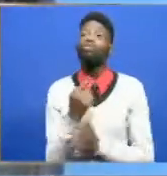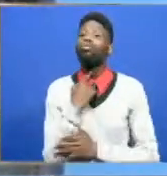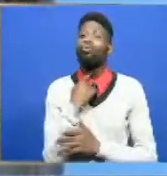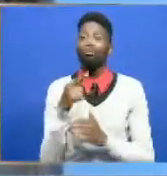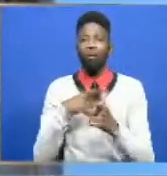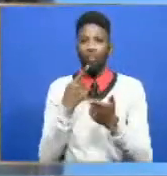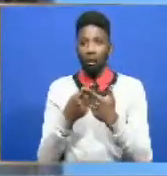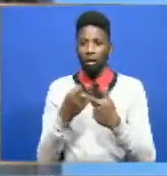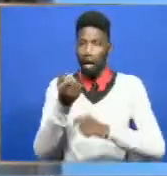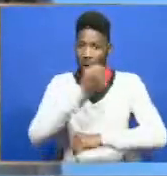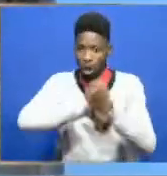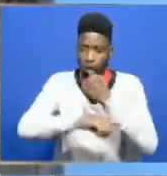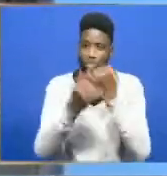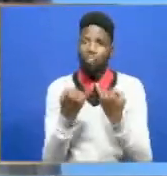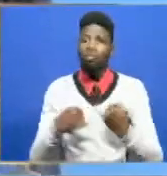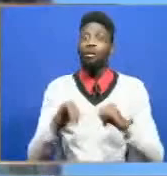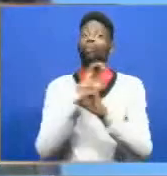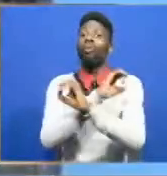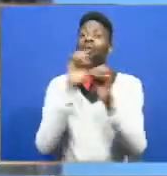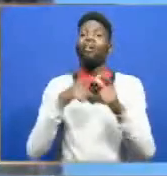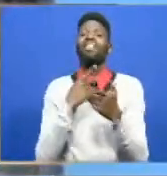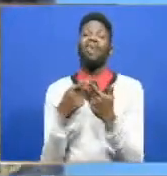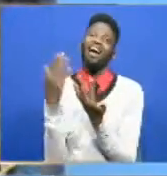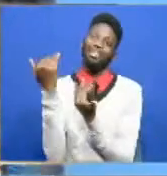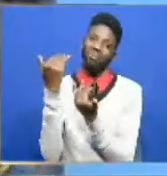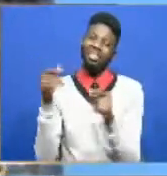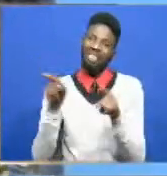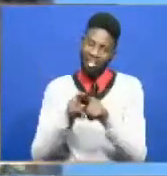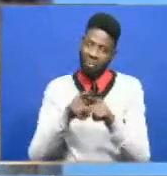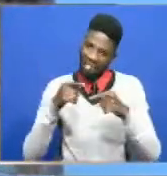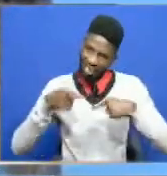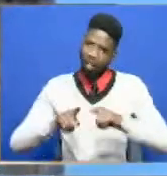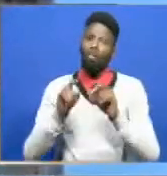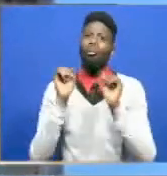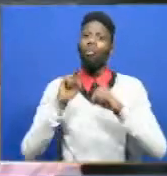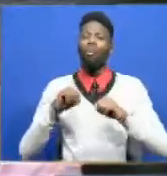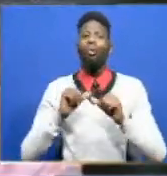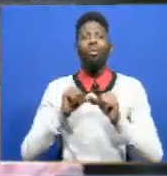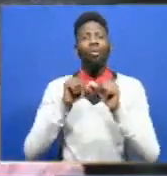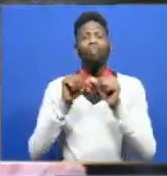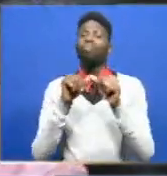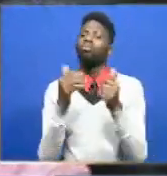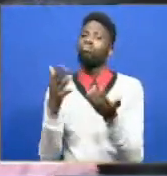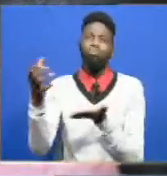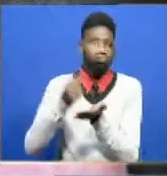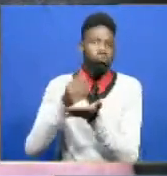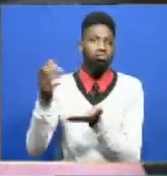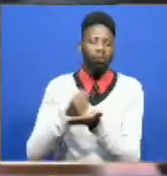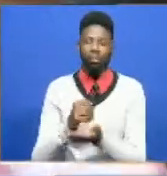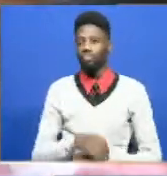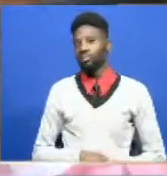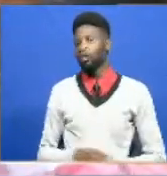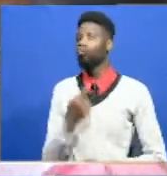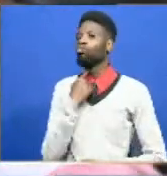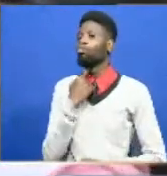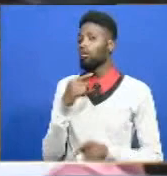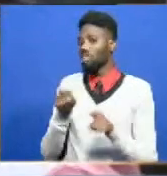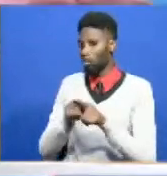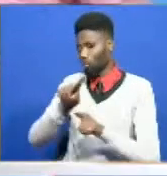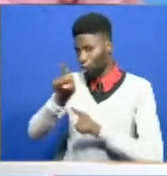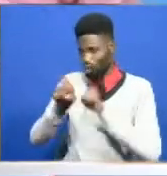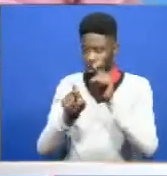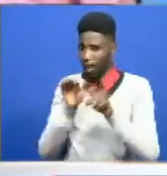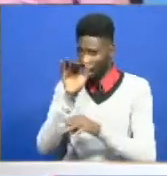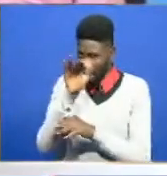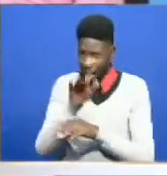implement it? And he expects that you can go and continue employing. The union is also questioning the structure of Postal